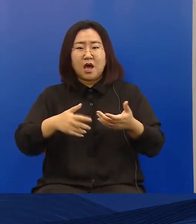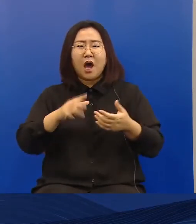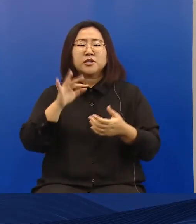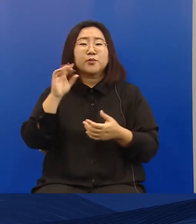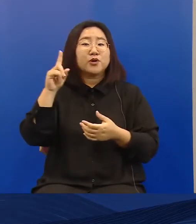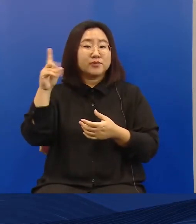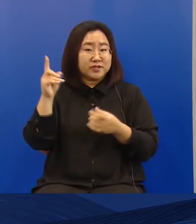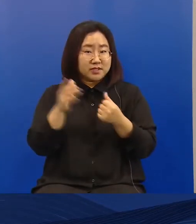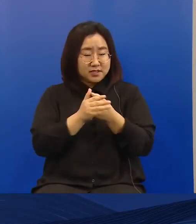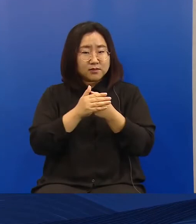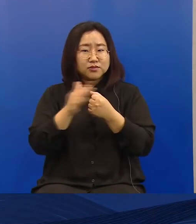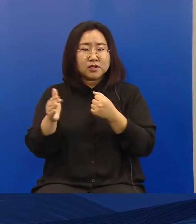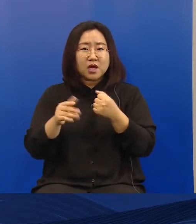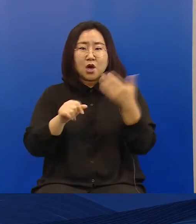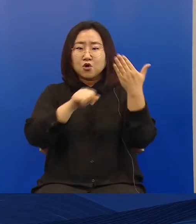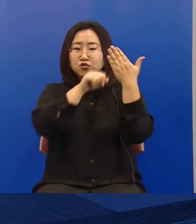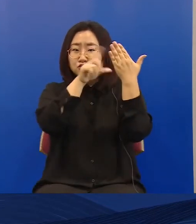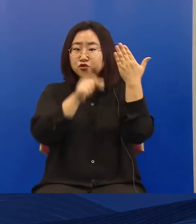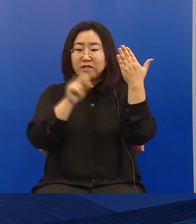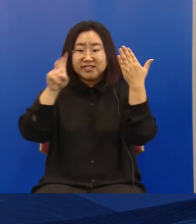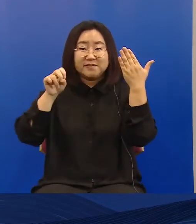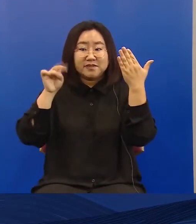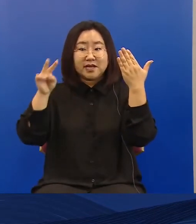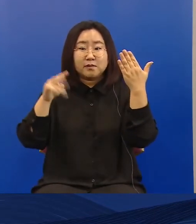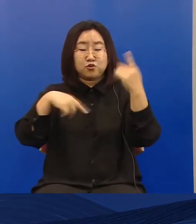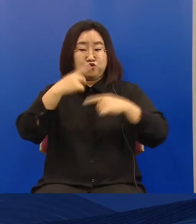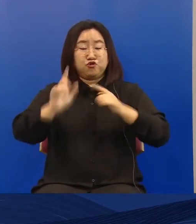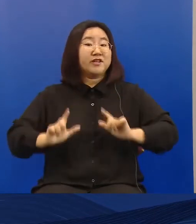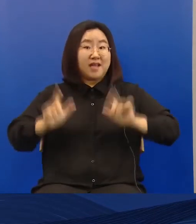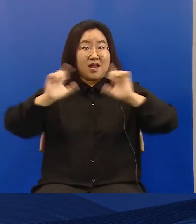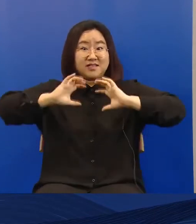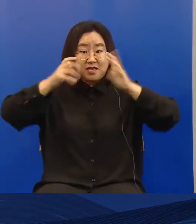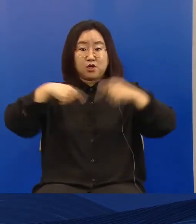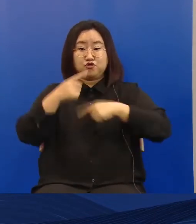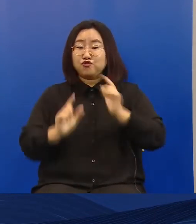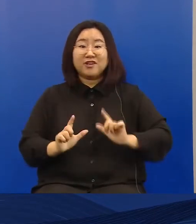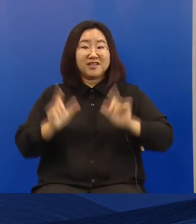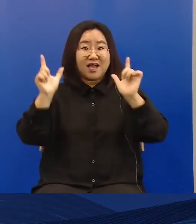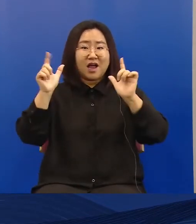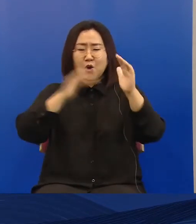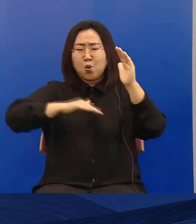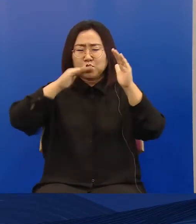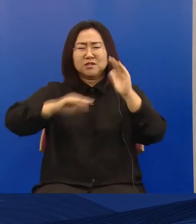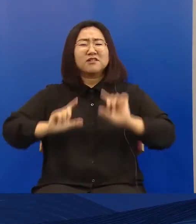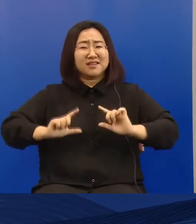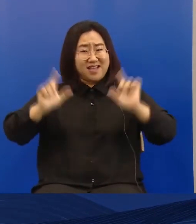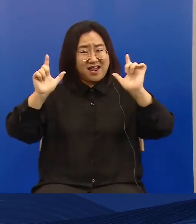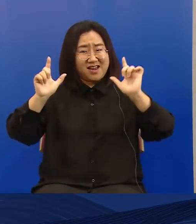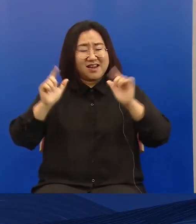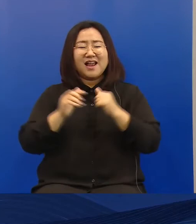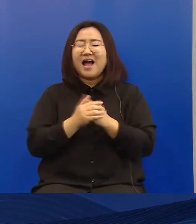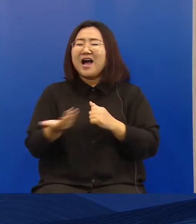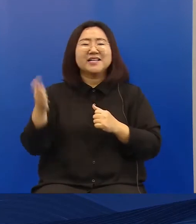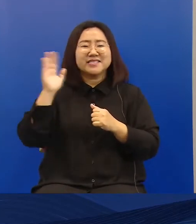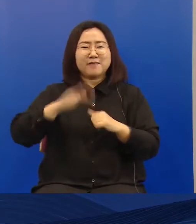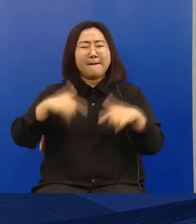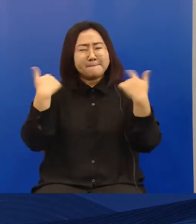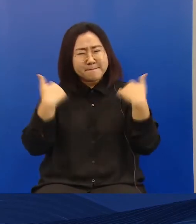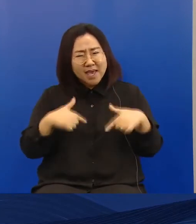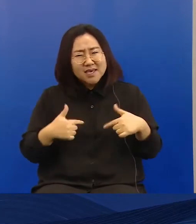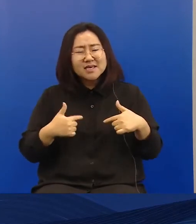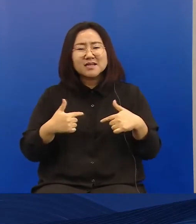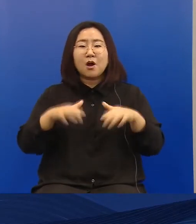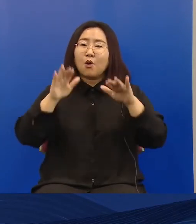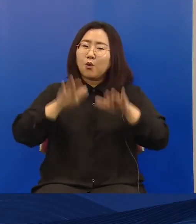Languages, September 23rd. But I think that while that's the official day, every day, today,